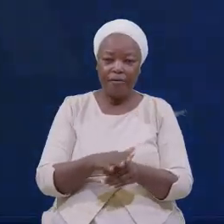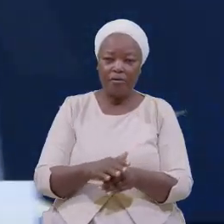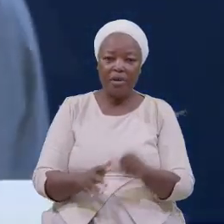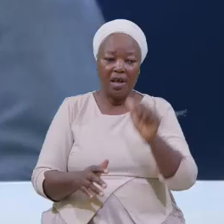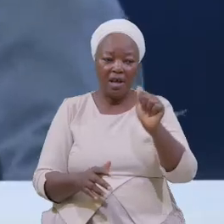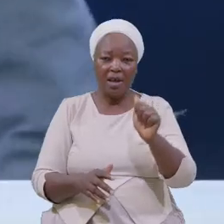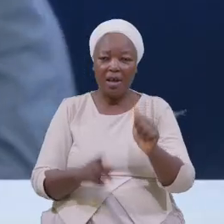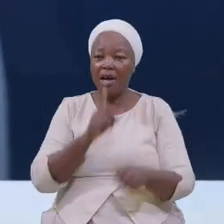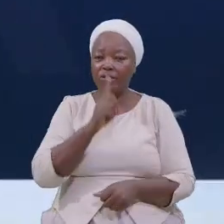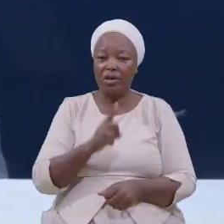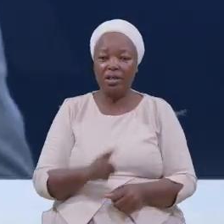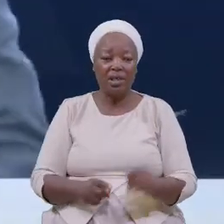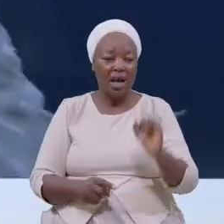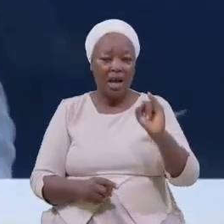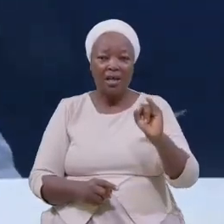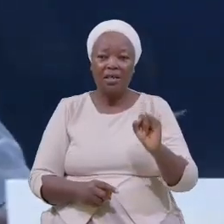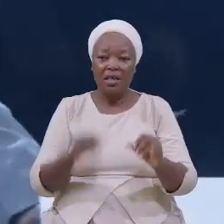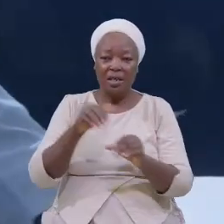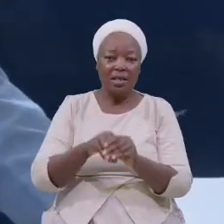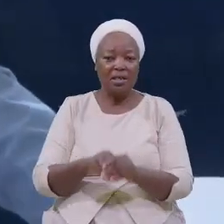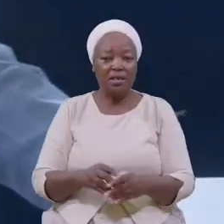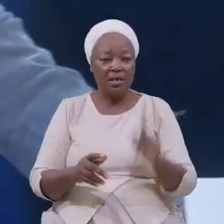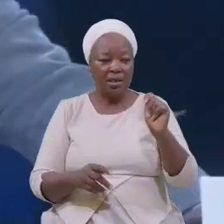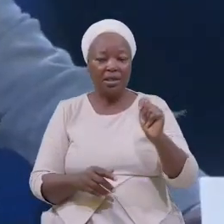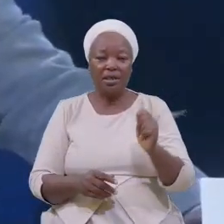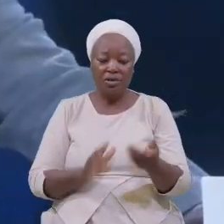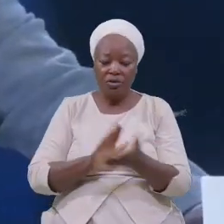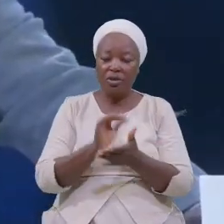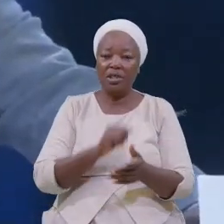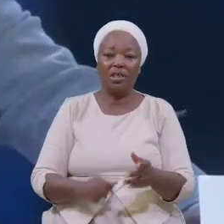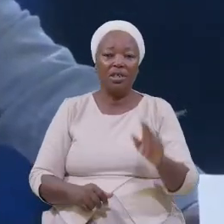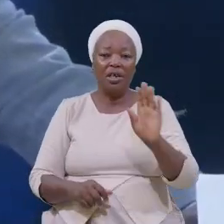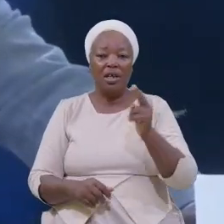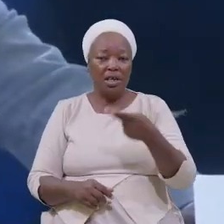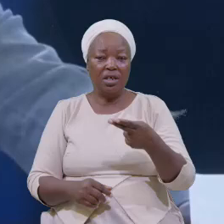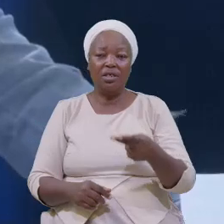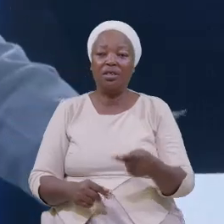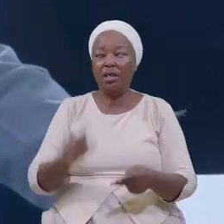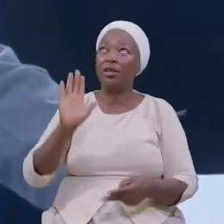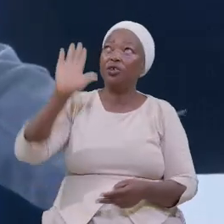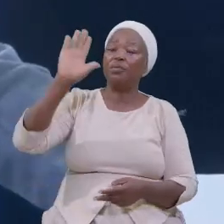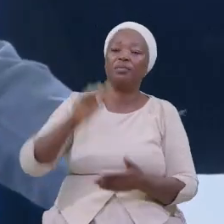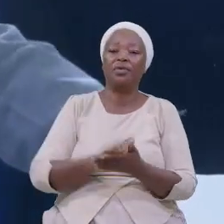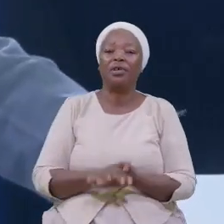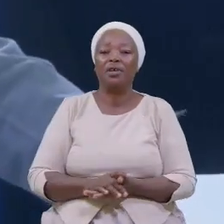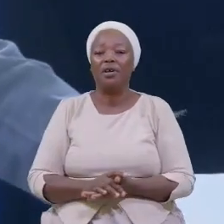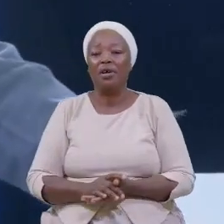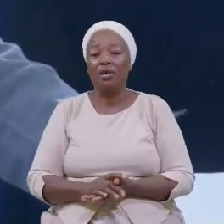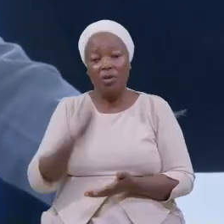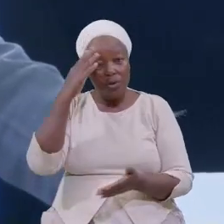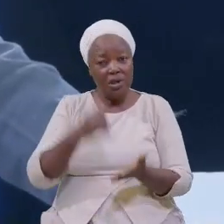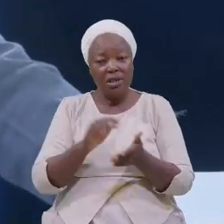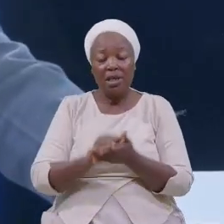No doubt in your heart. No doubt in your mind. Faith is full assurance